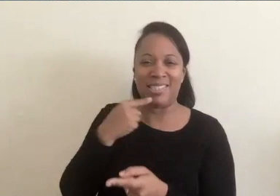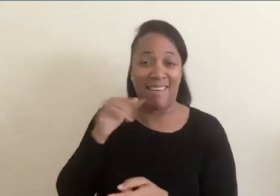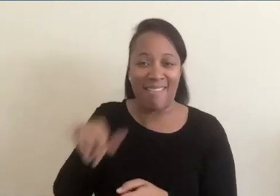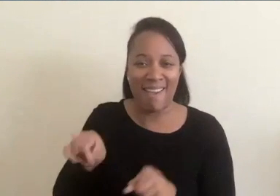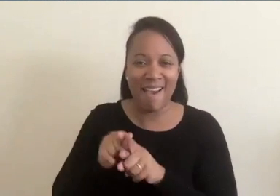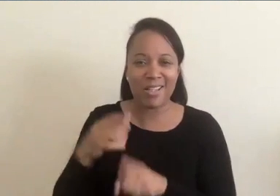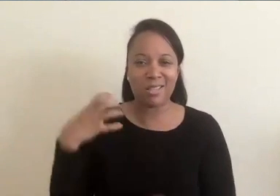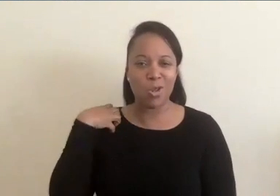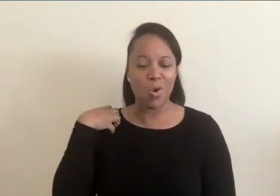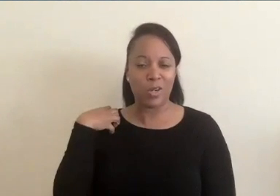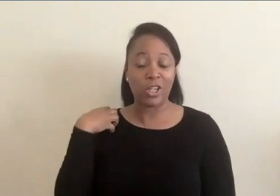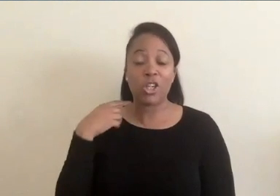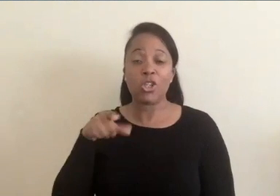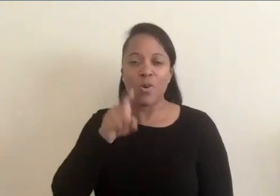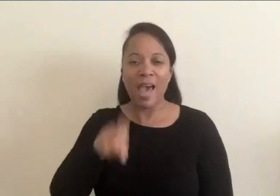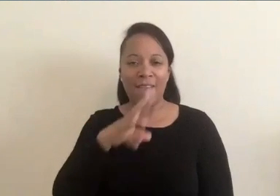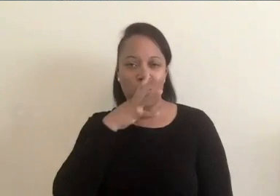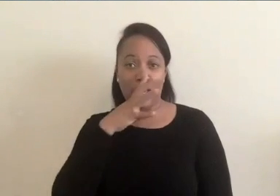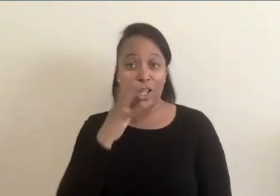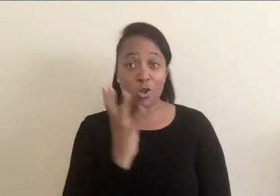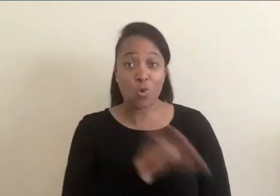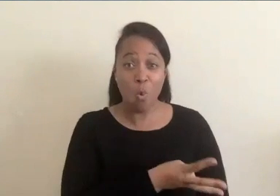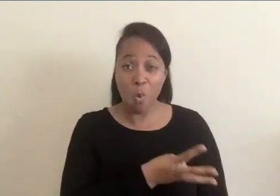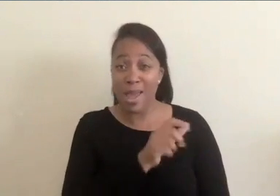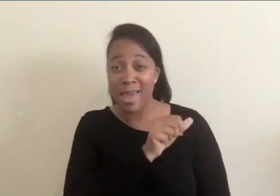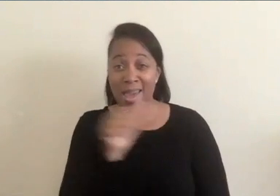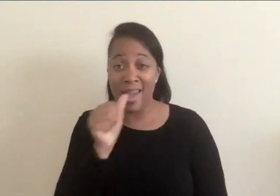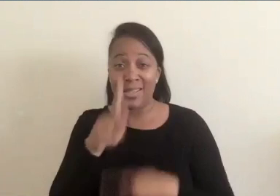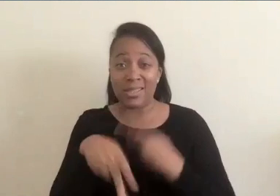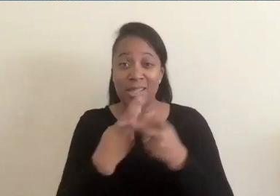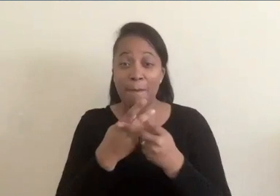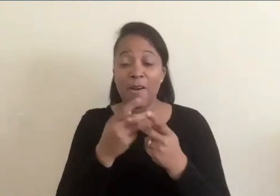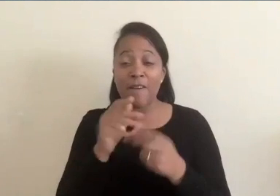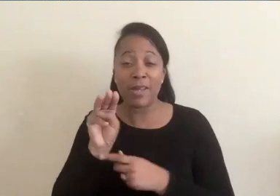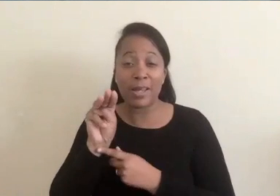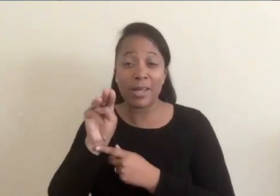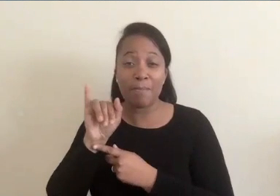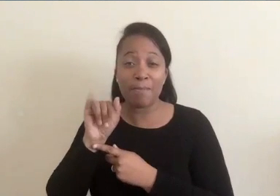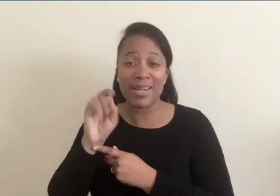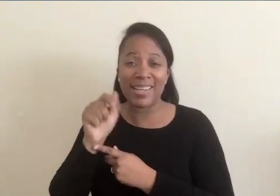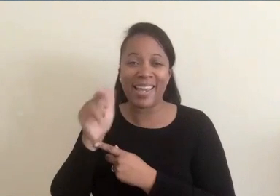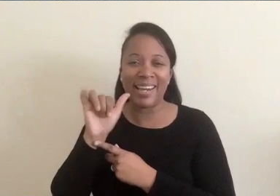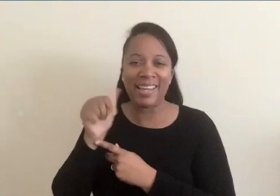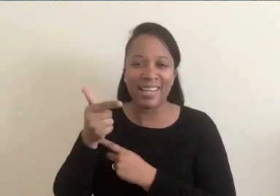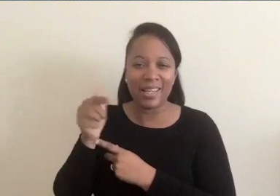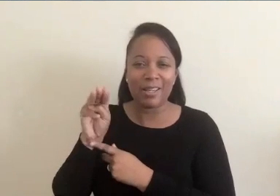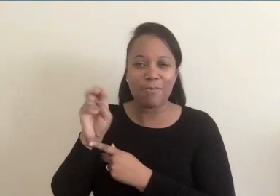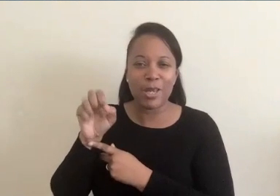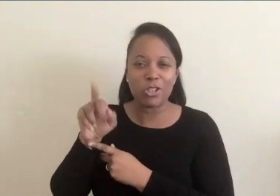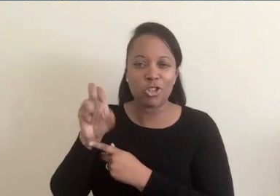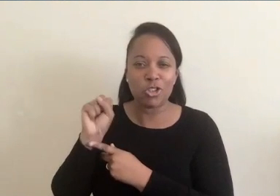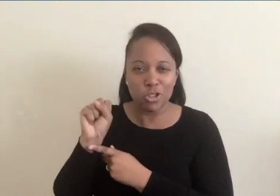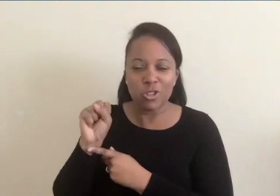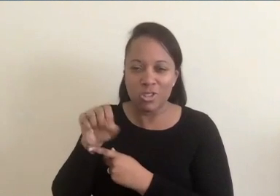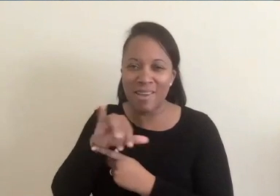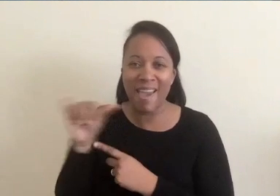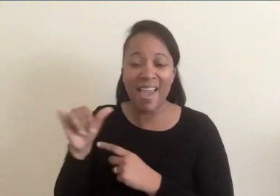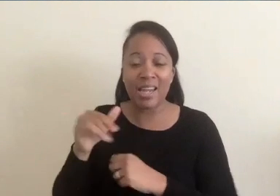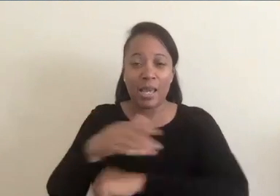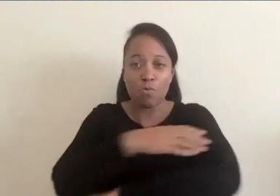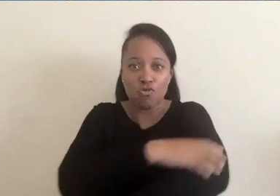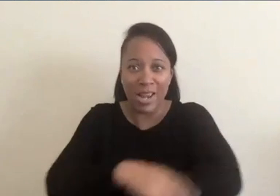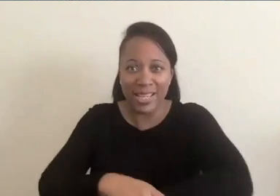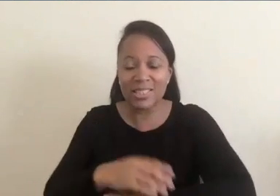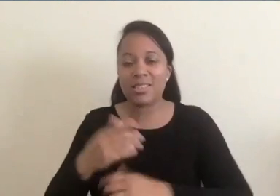the employer. You must ignore the mitigating measures. You can't count the arm braces. You can't count what people might